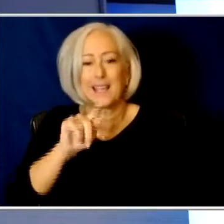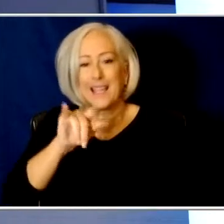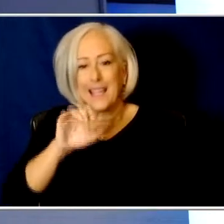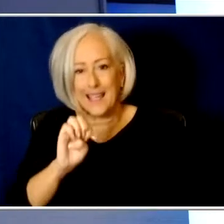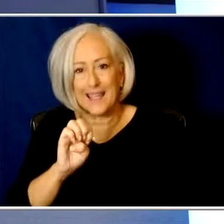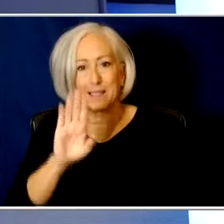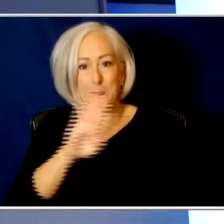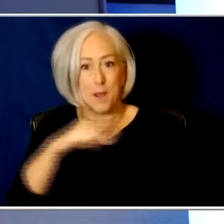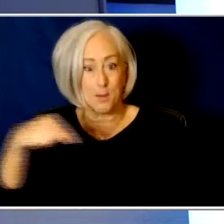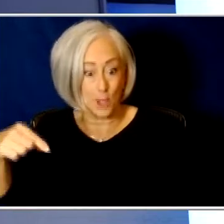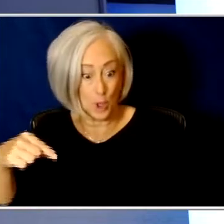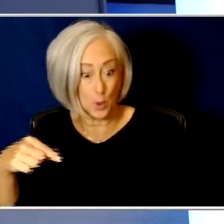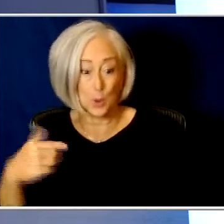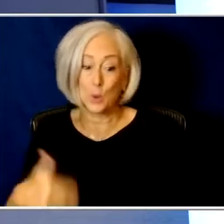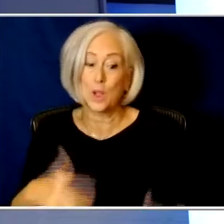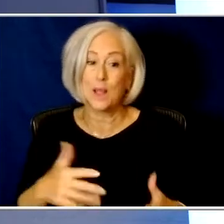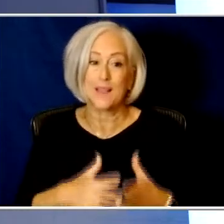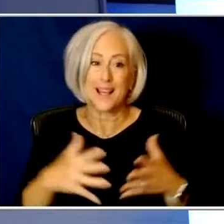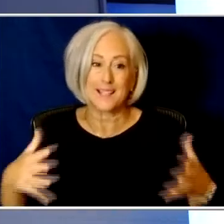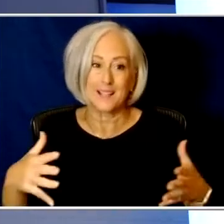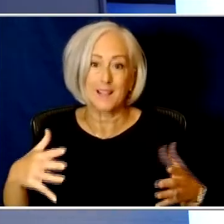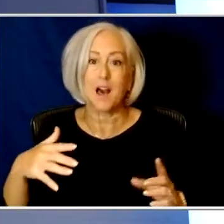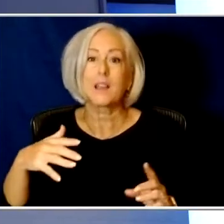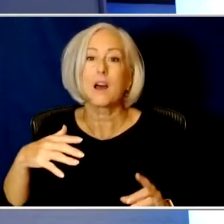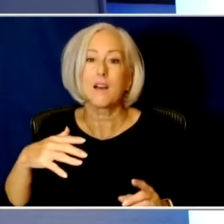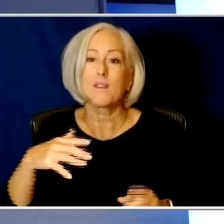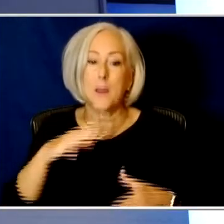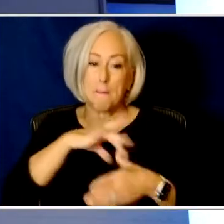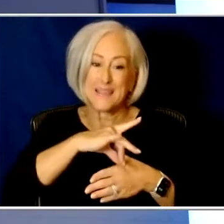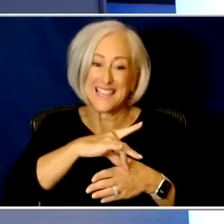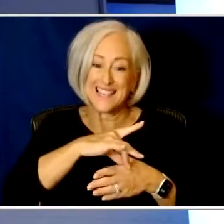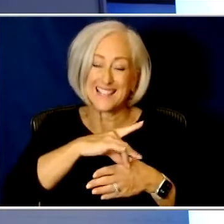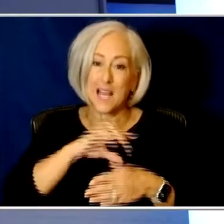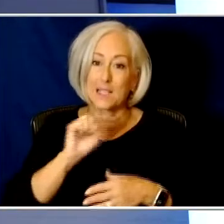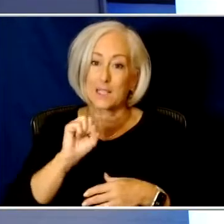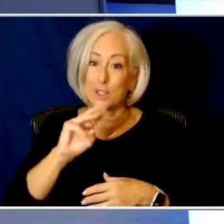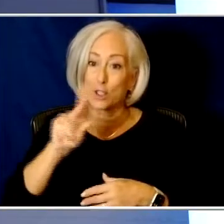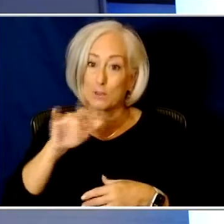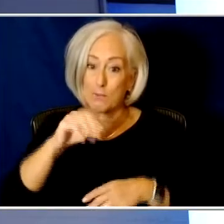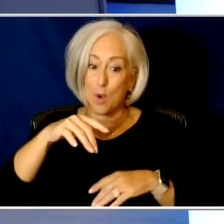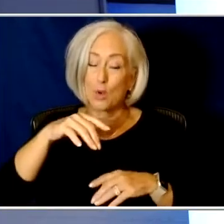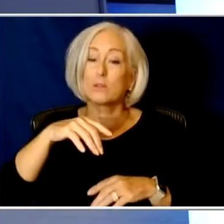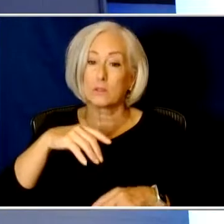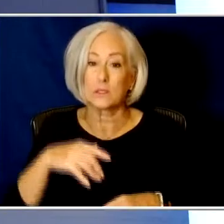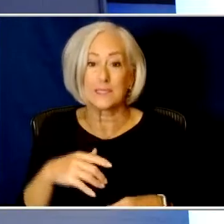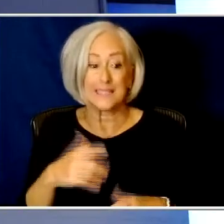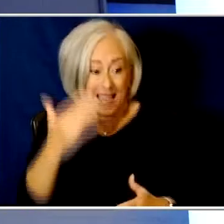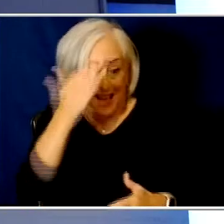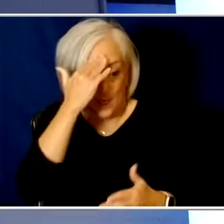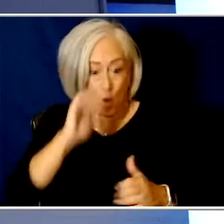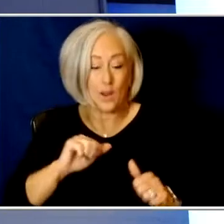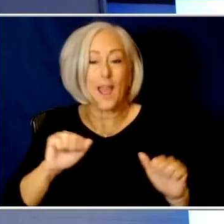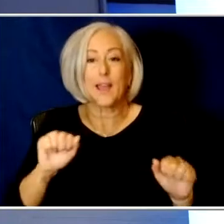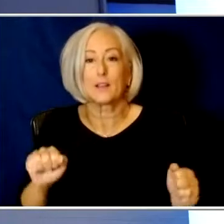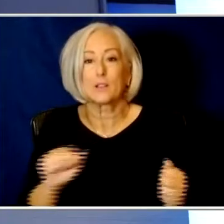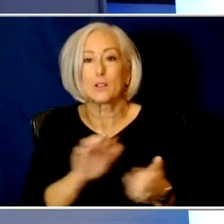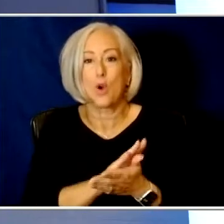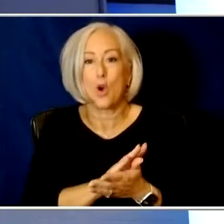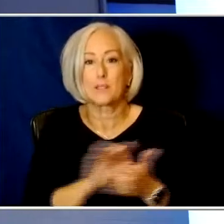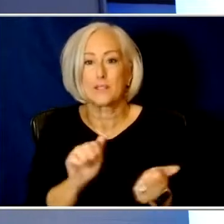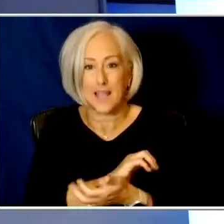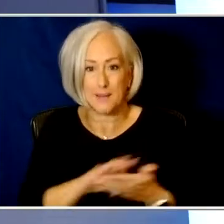smoked meat. Yeah. So you have to be careful because that's not good, because I know that it can cause DNA damage leading to colon cancer. So talk to us a little bit about what does